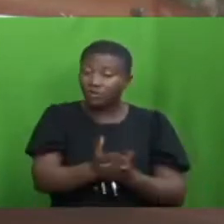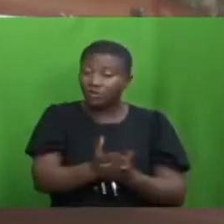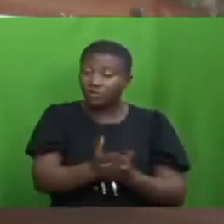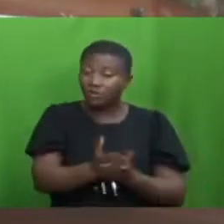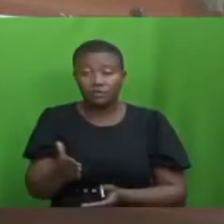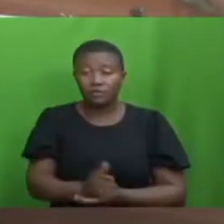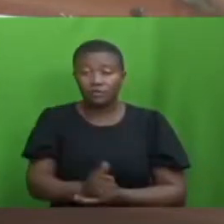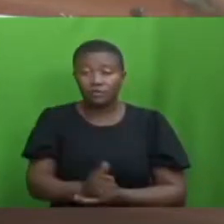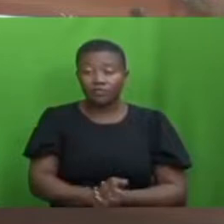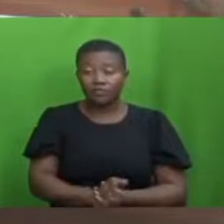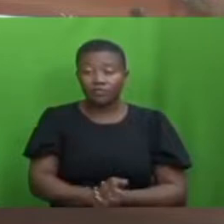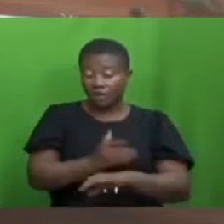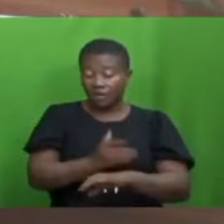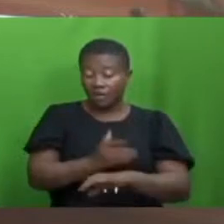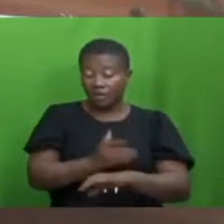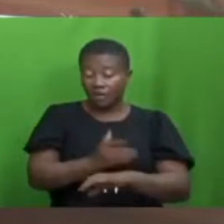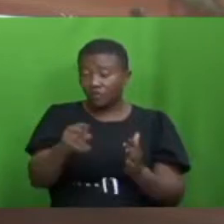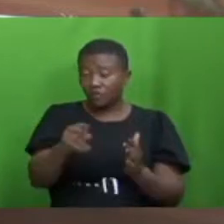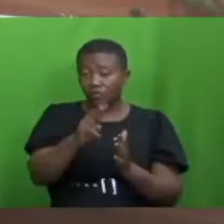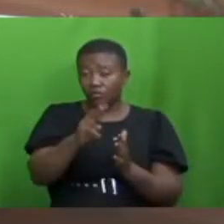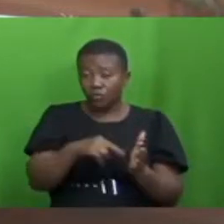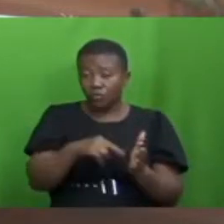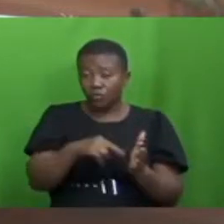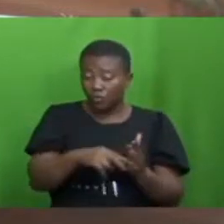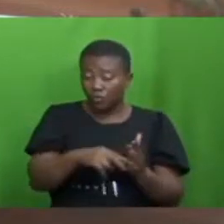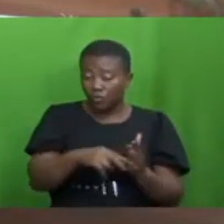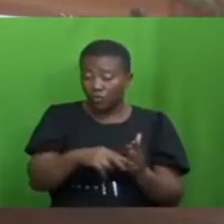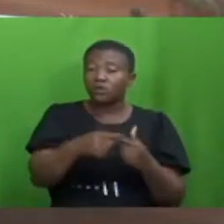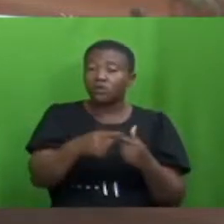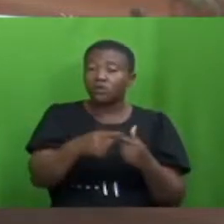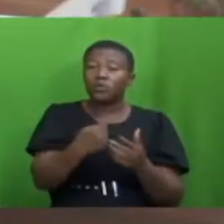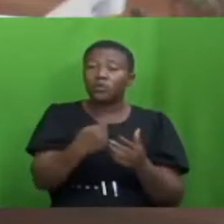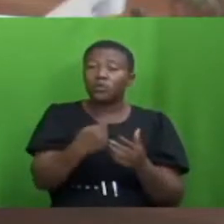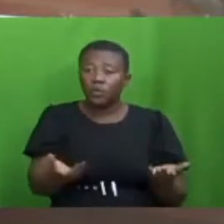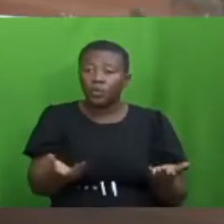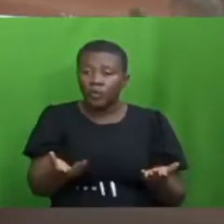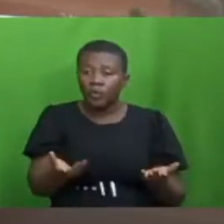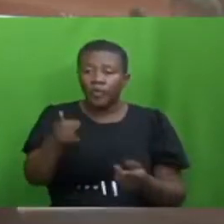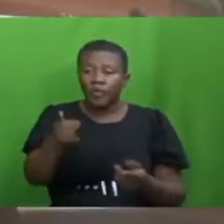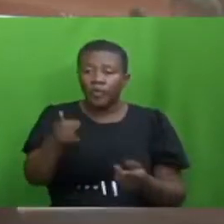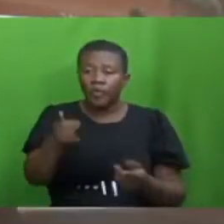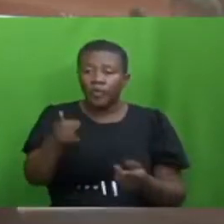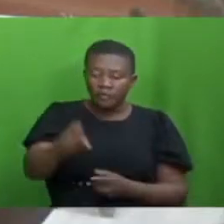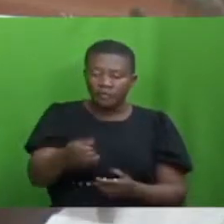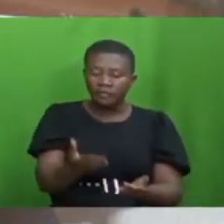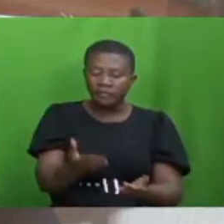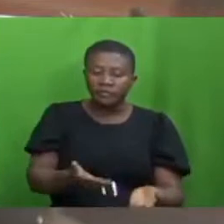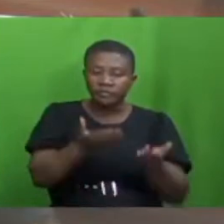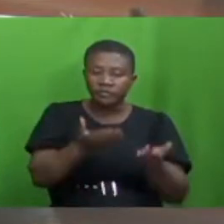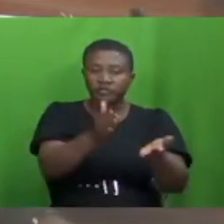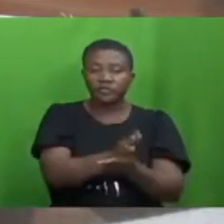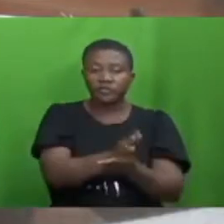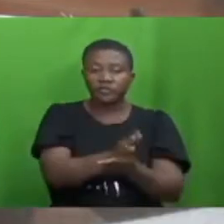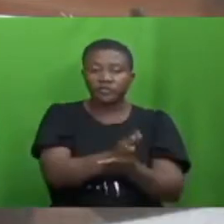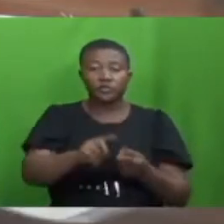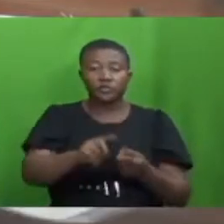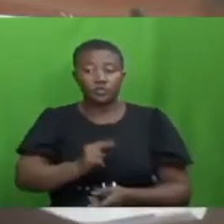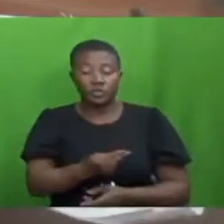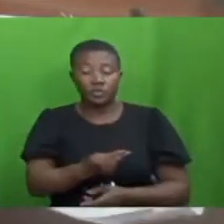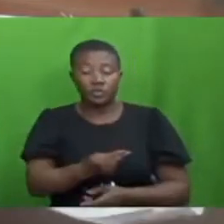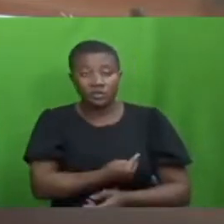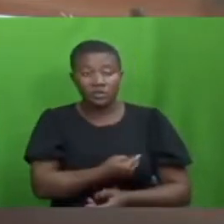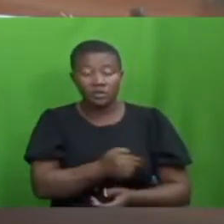for purposes of reference. Mr. Speaker, that is what it is. And that is why I'm saying that after he finished, the